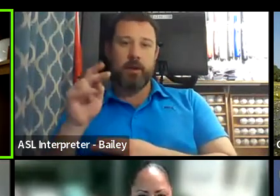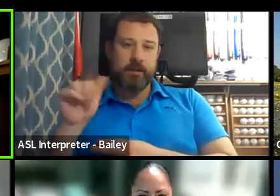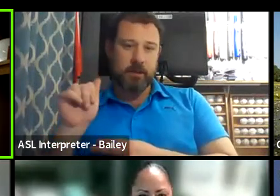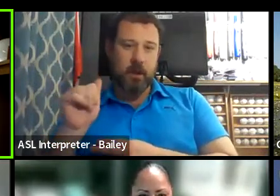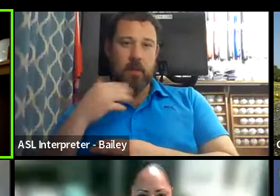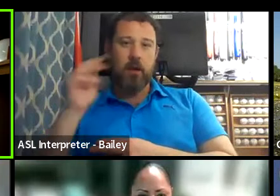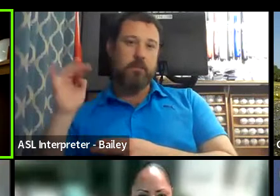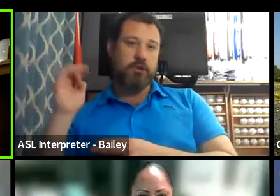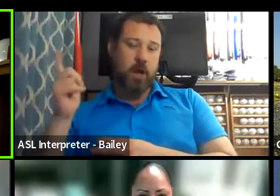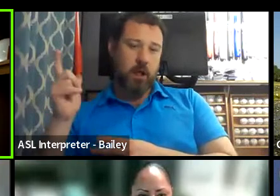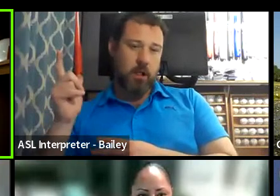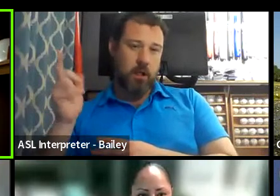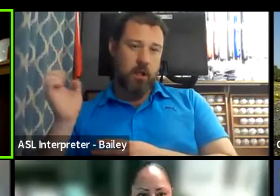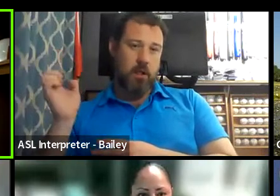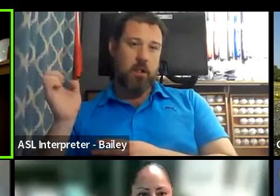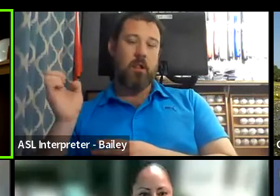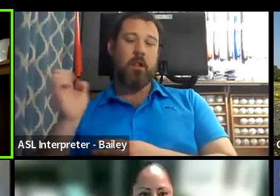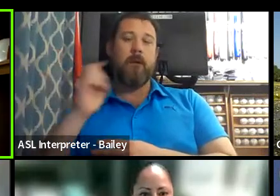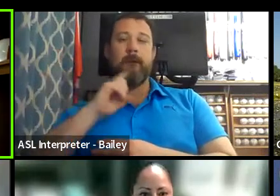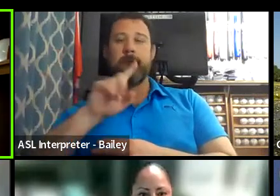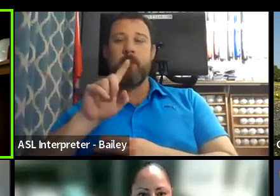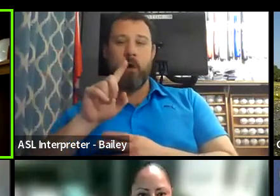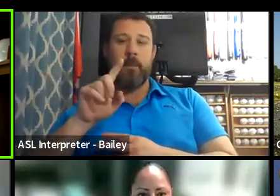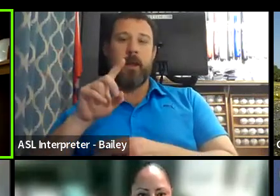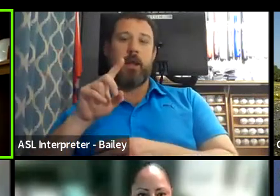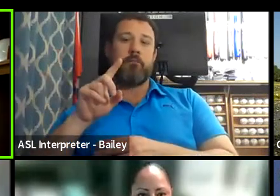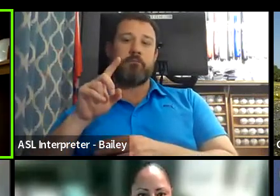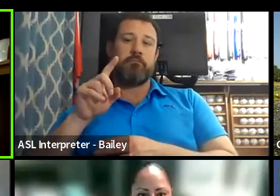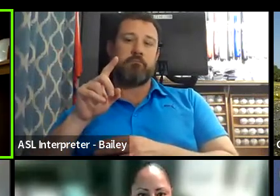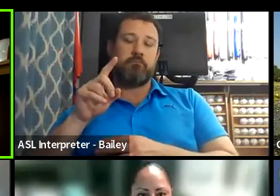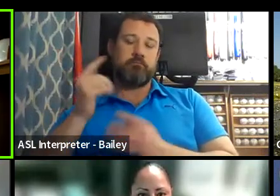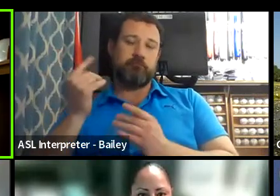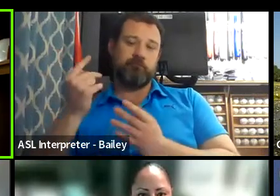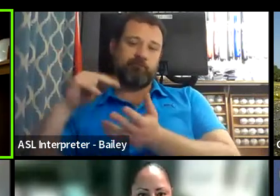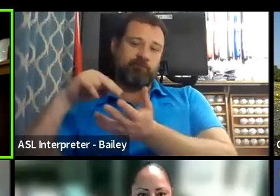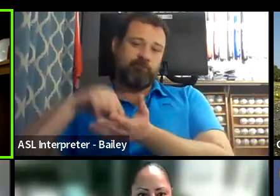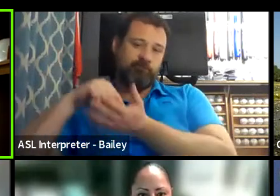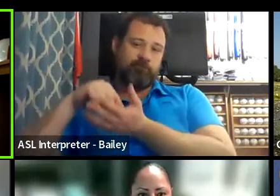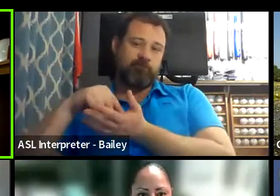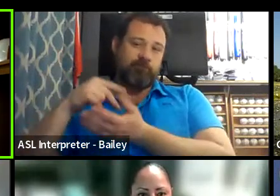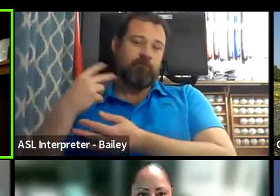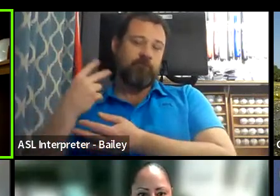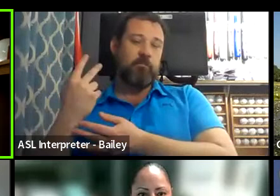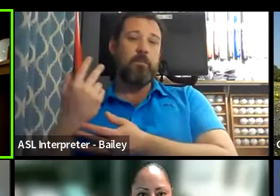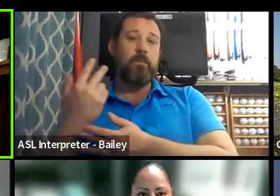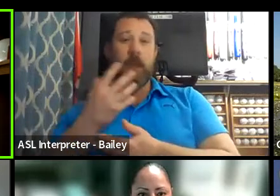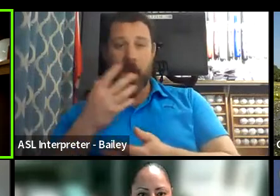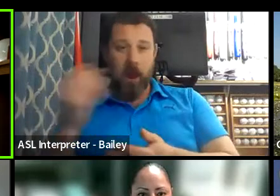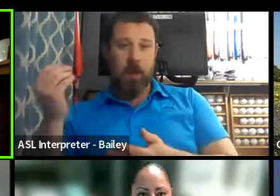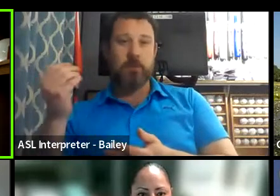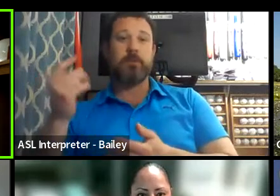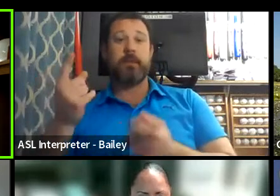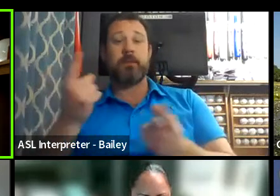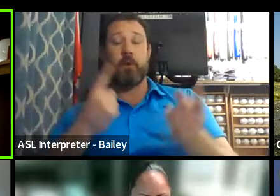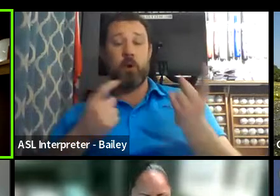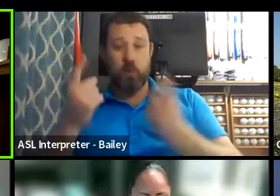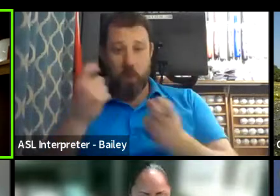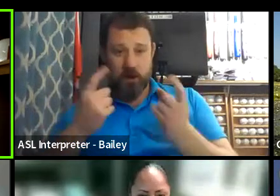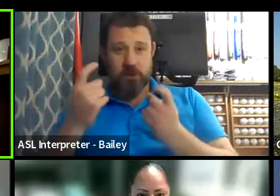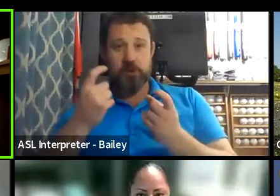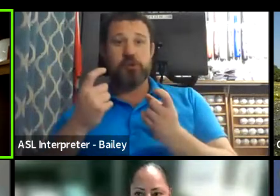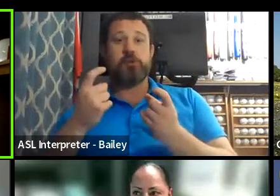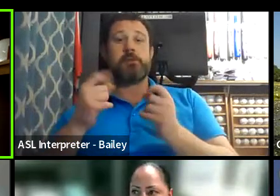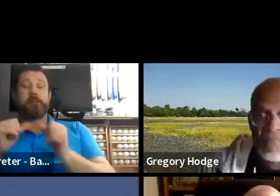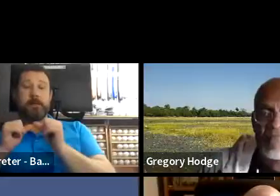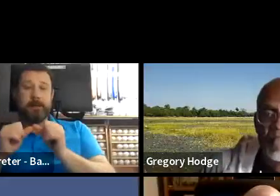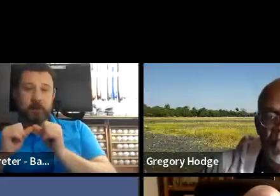you, Michelle, for being on standby here, answering questions. As these questions continue to